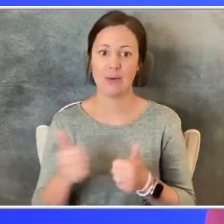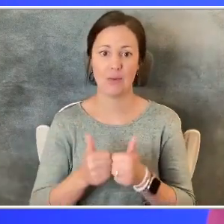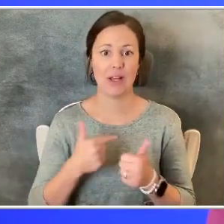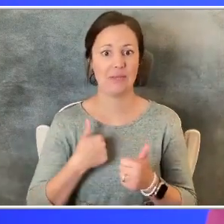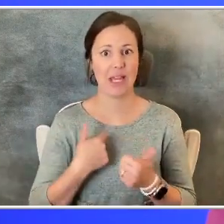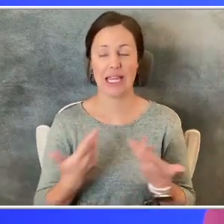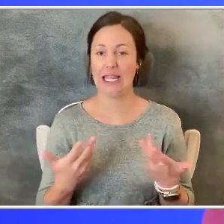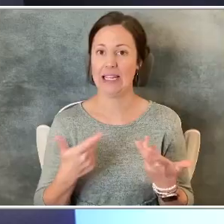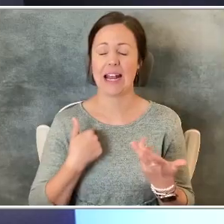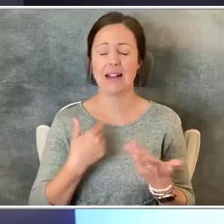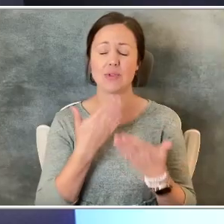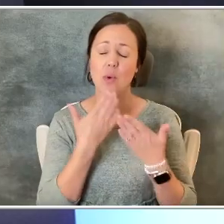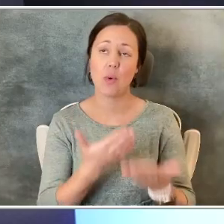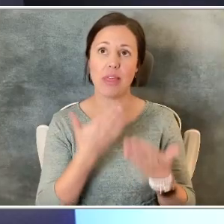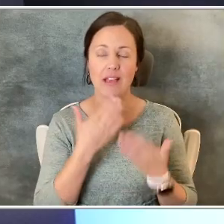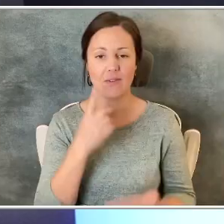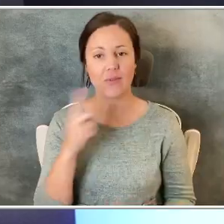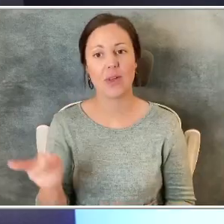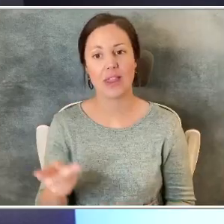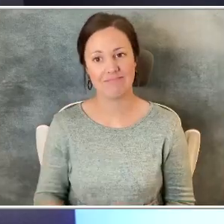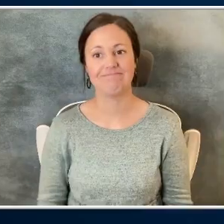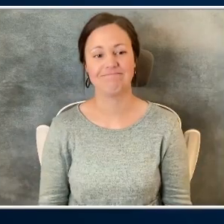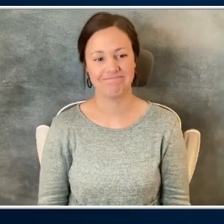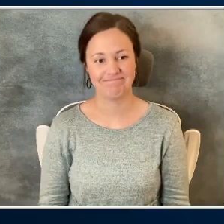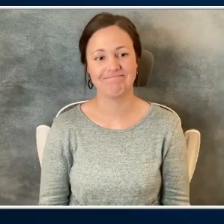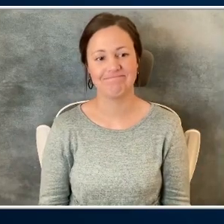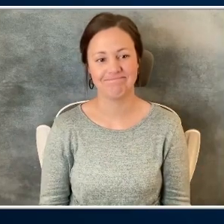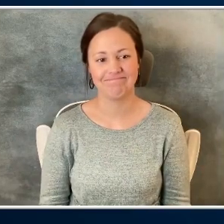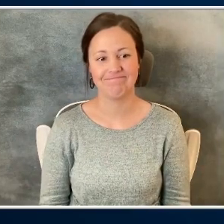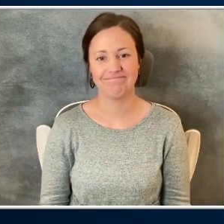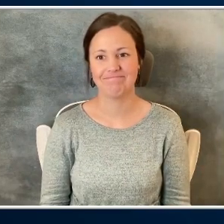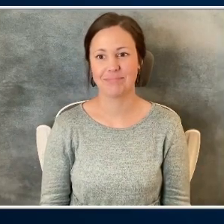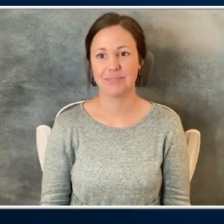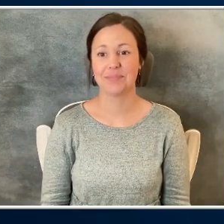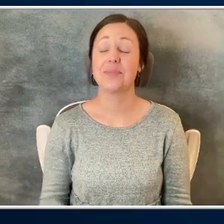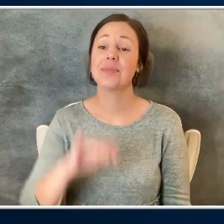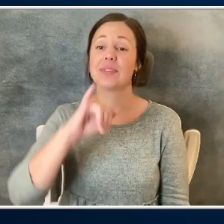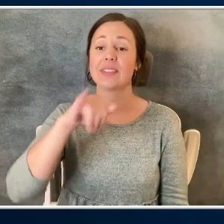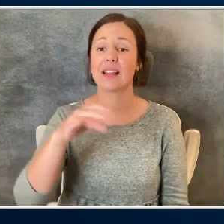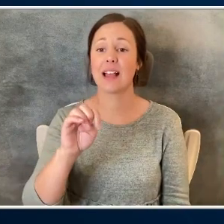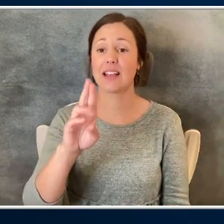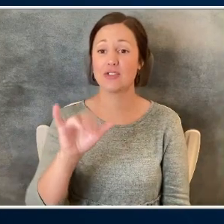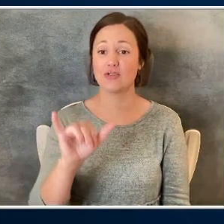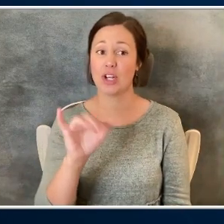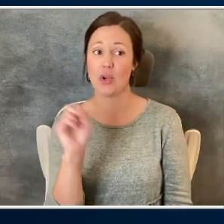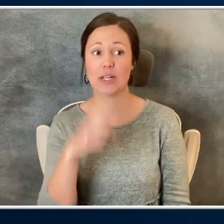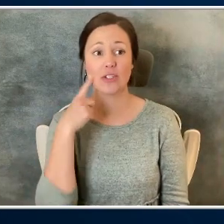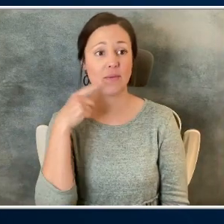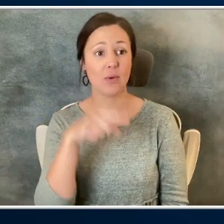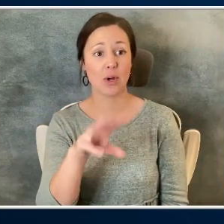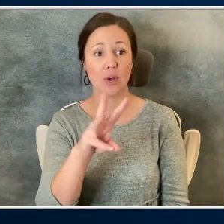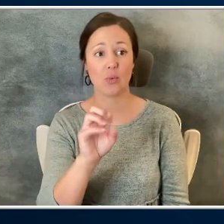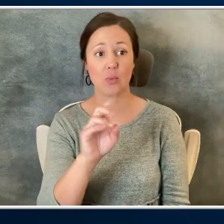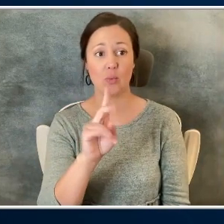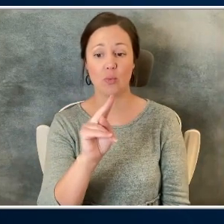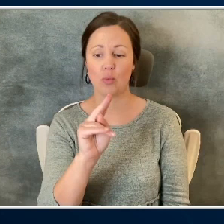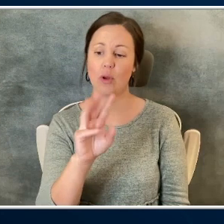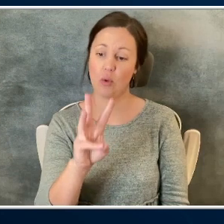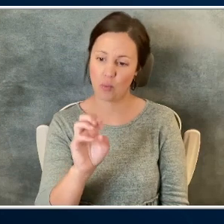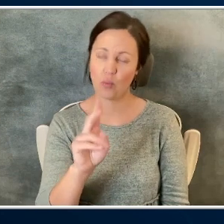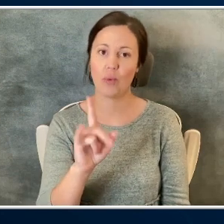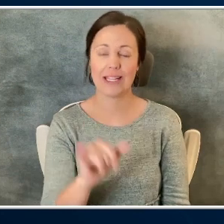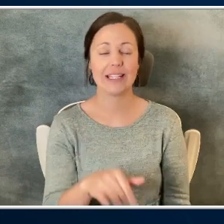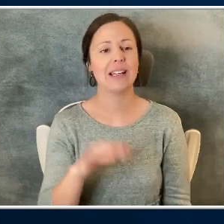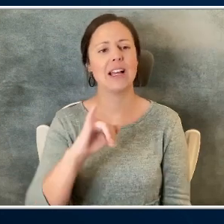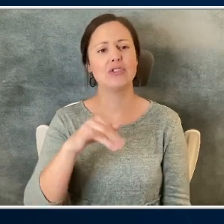them, for sure. That's awesome. Alexis. Jerry has a question for you, Wendy. Jerry wants to know if you've noticed